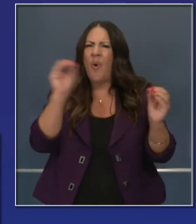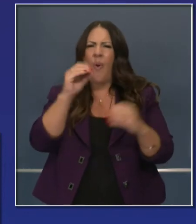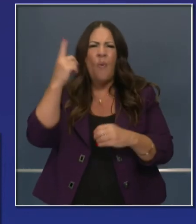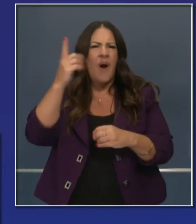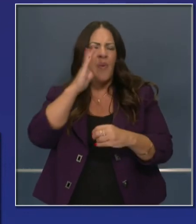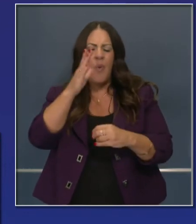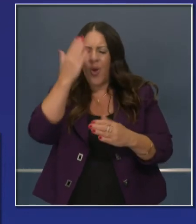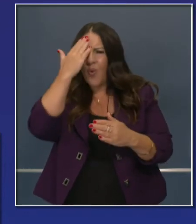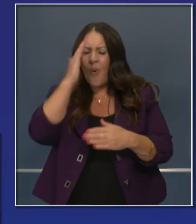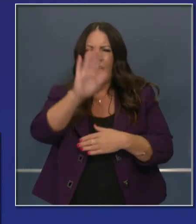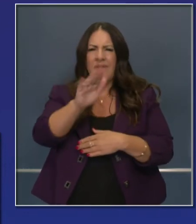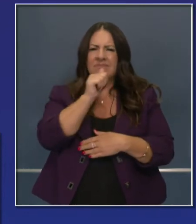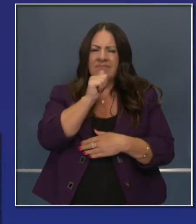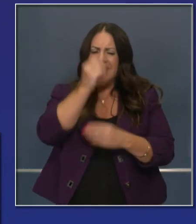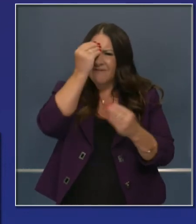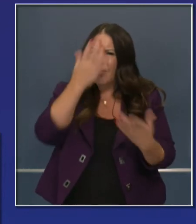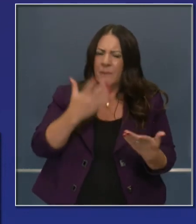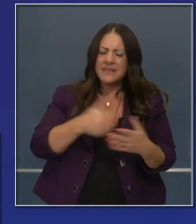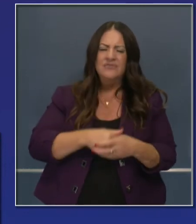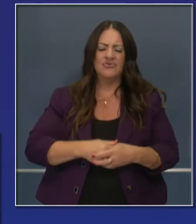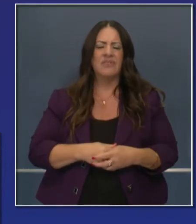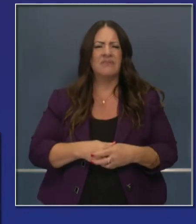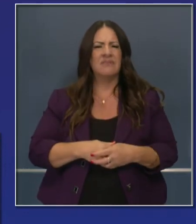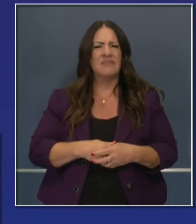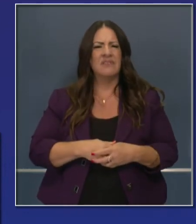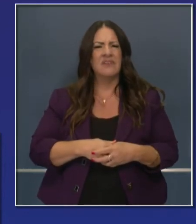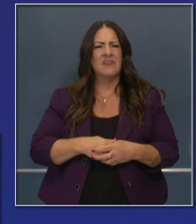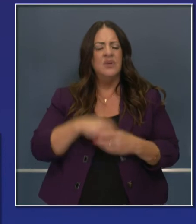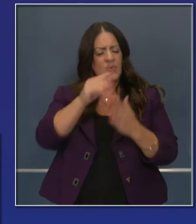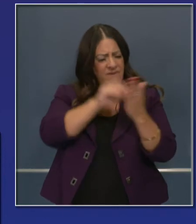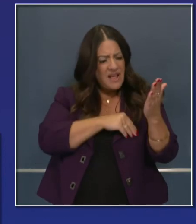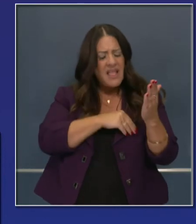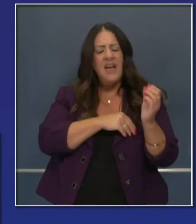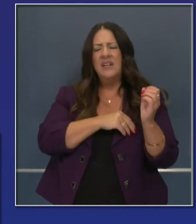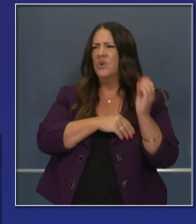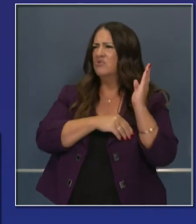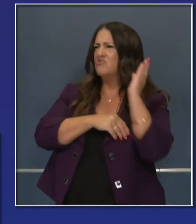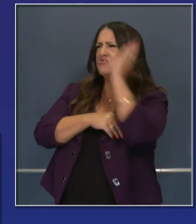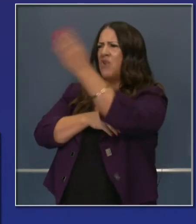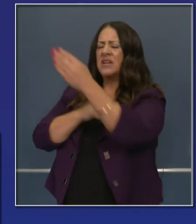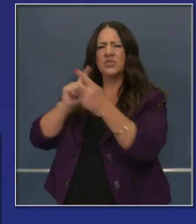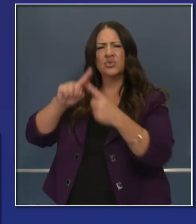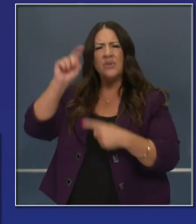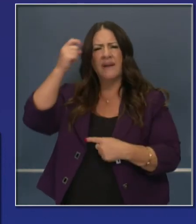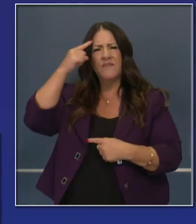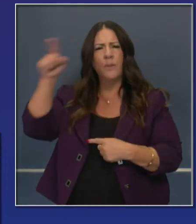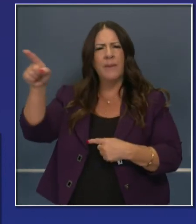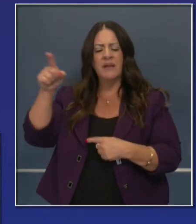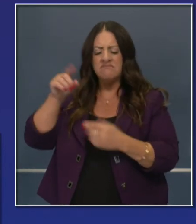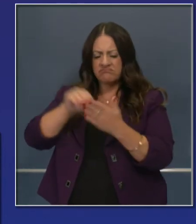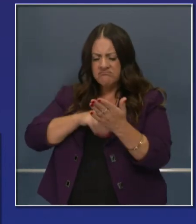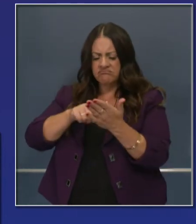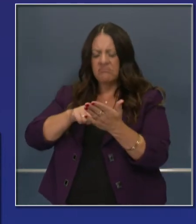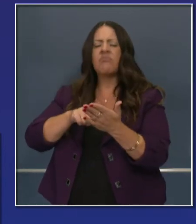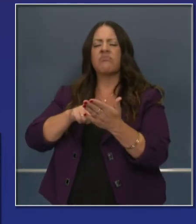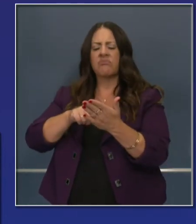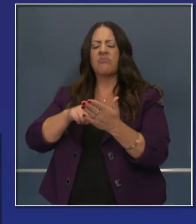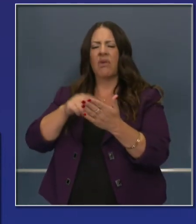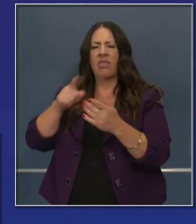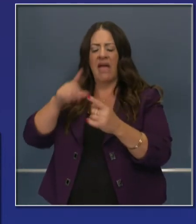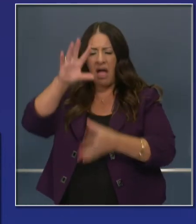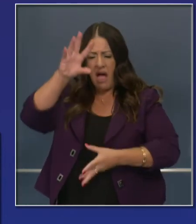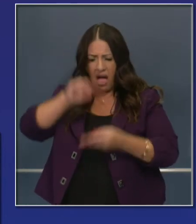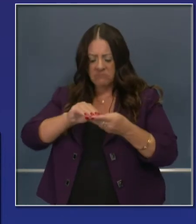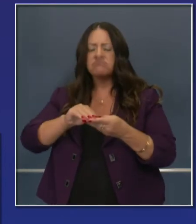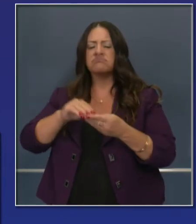information being sent to the wrong folks. Simple ways of completing the census, and I'm going to go